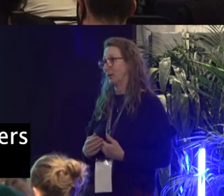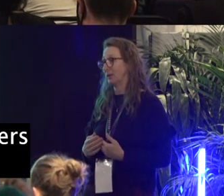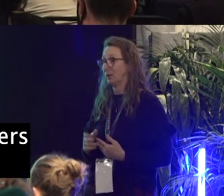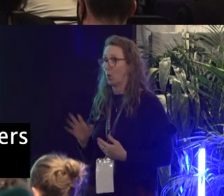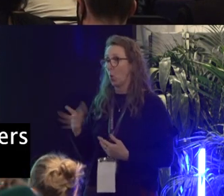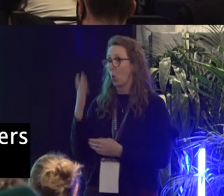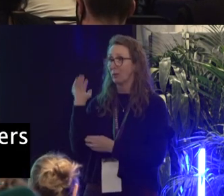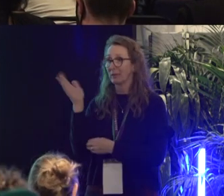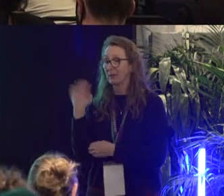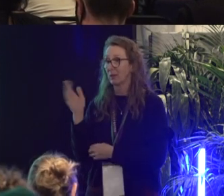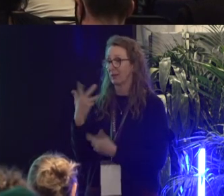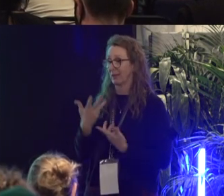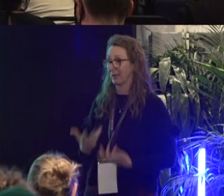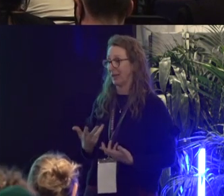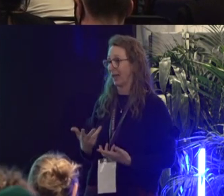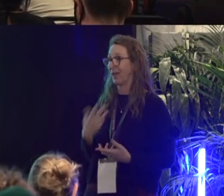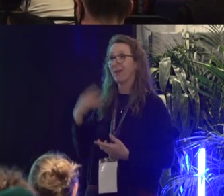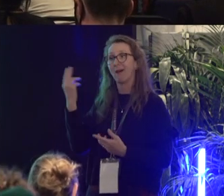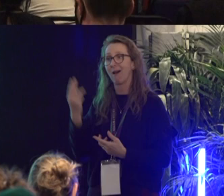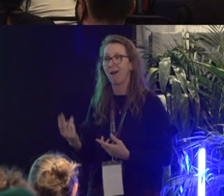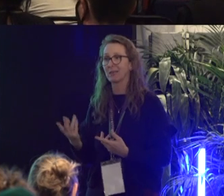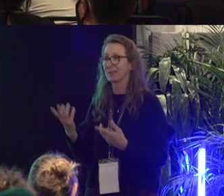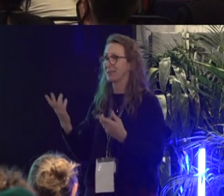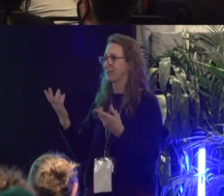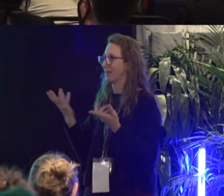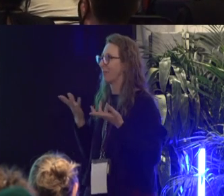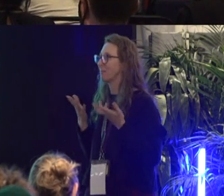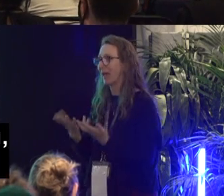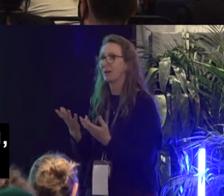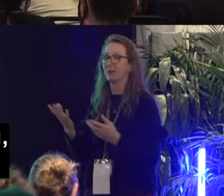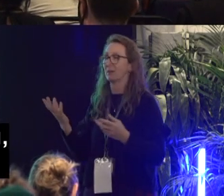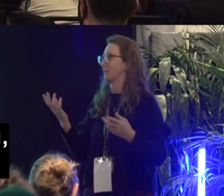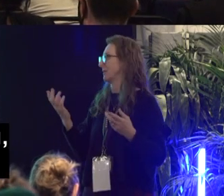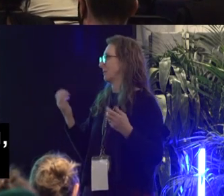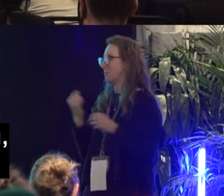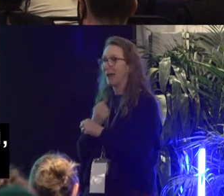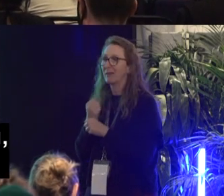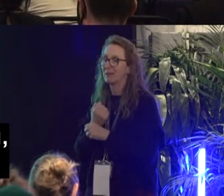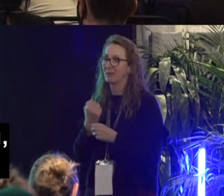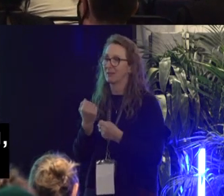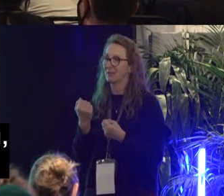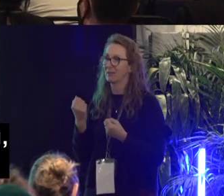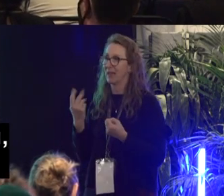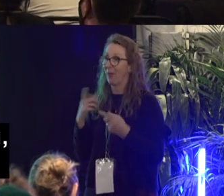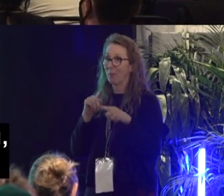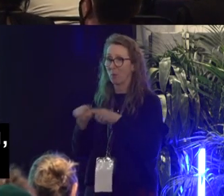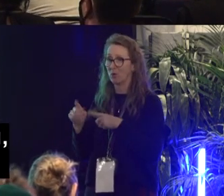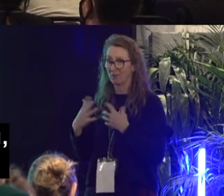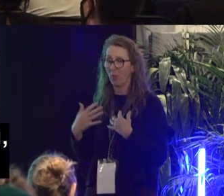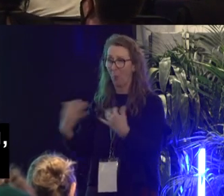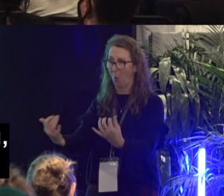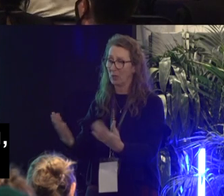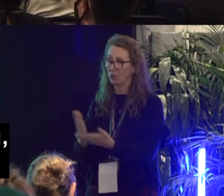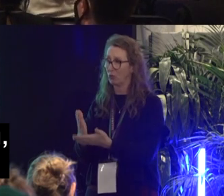of the speakers for today, the artists, the makers, and most of all to all of you, I